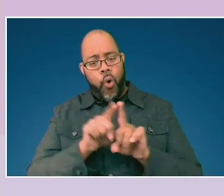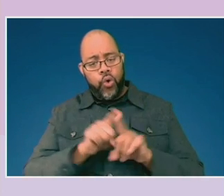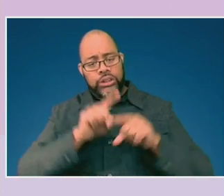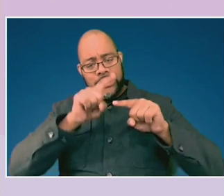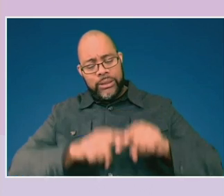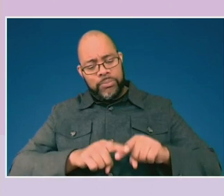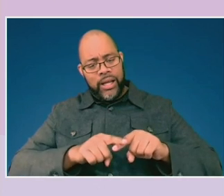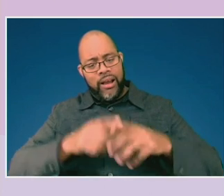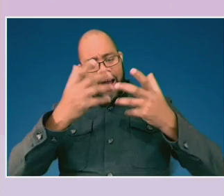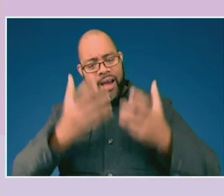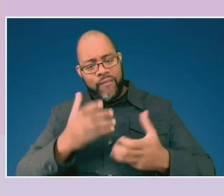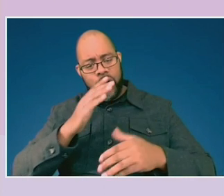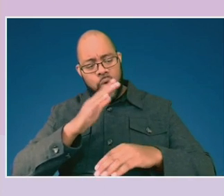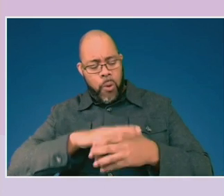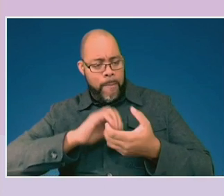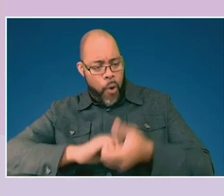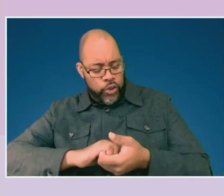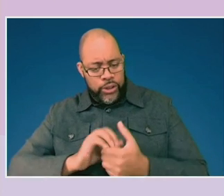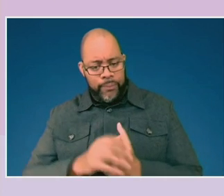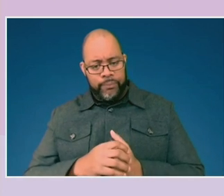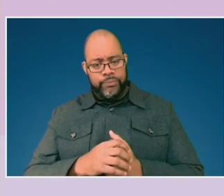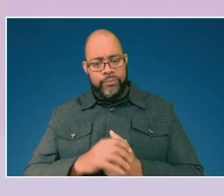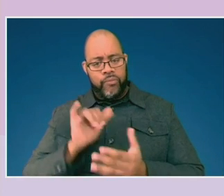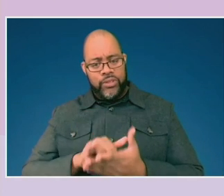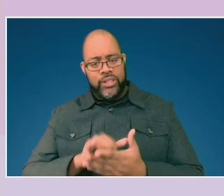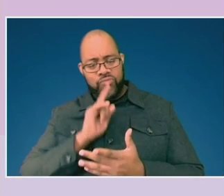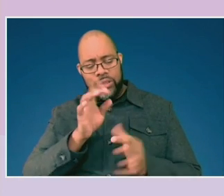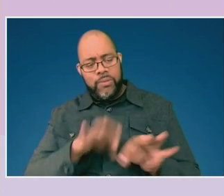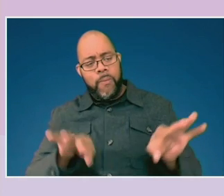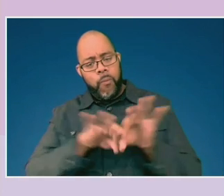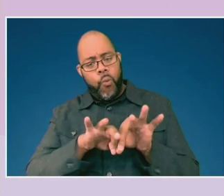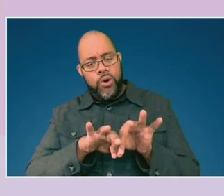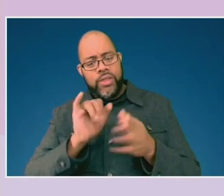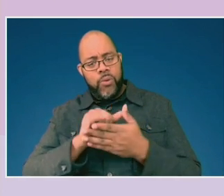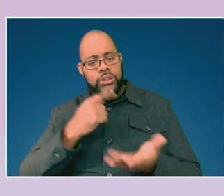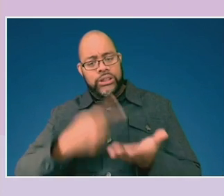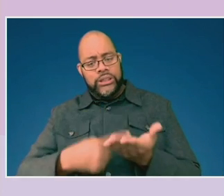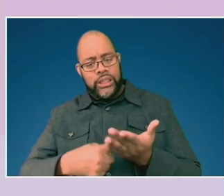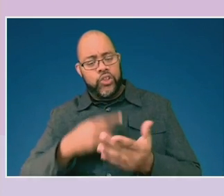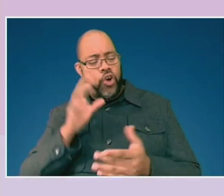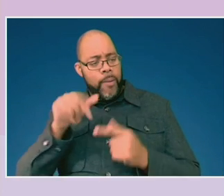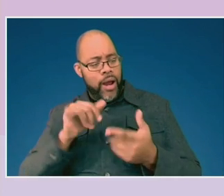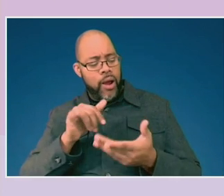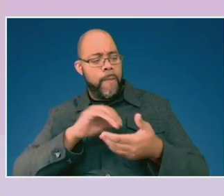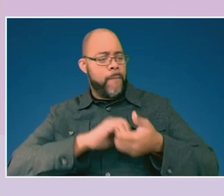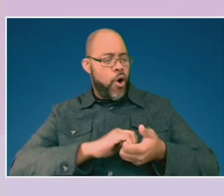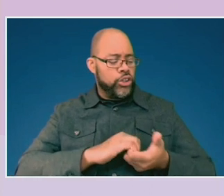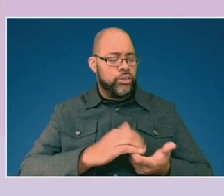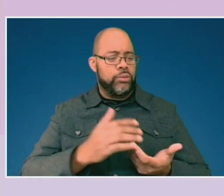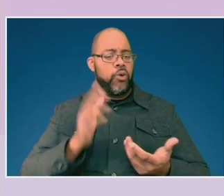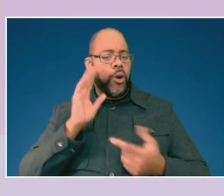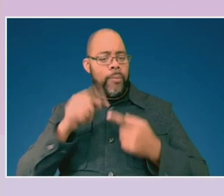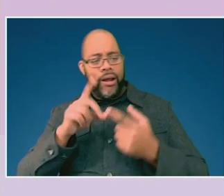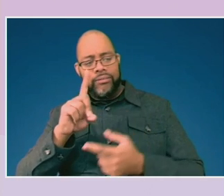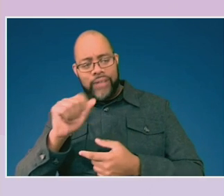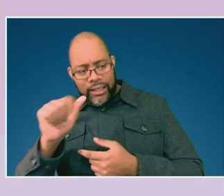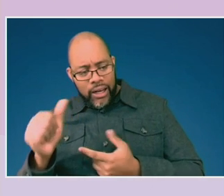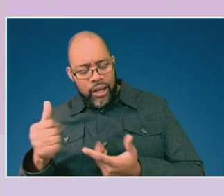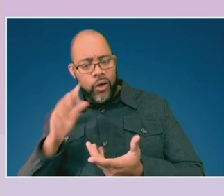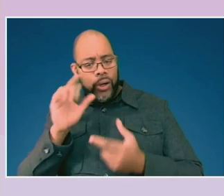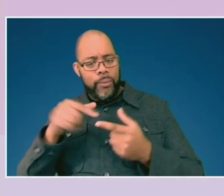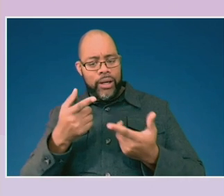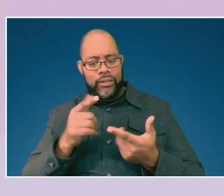heavily on partnership. And partnership has been kind of a key theme that we've talked about. We've heard about partnership, we've heard about data, we've heard about